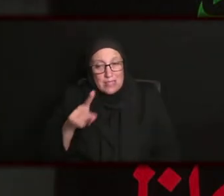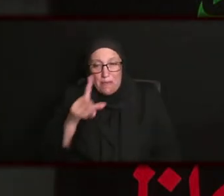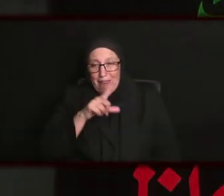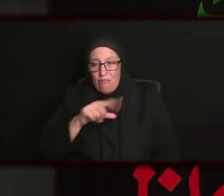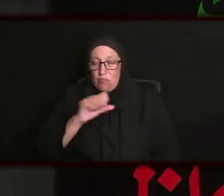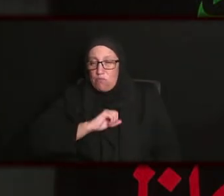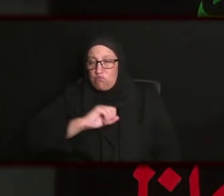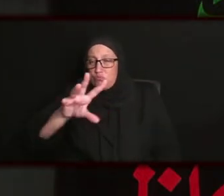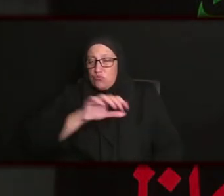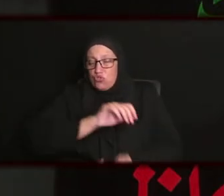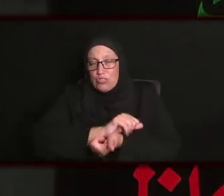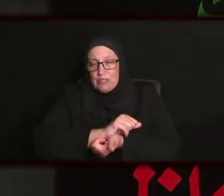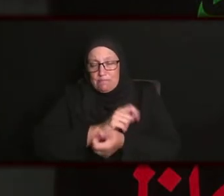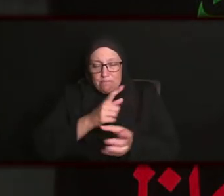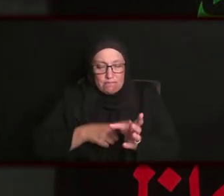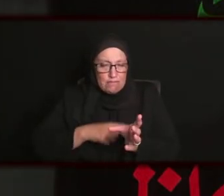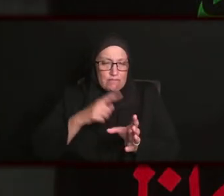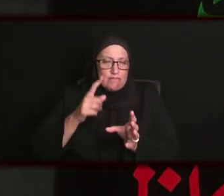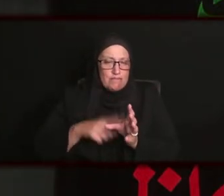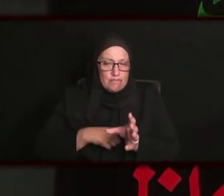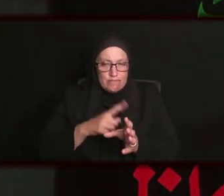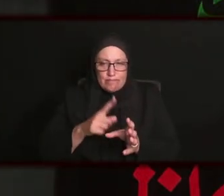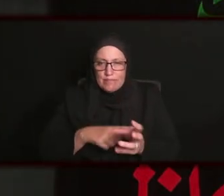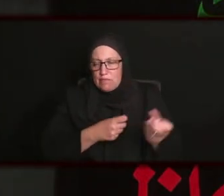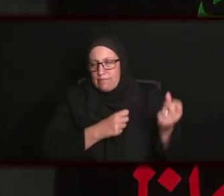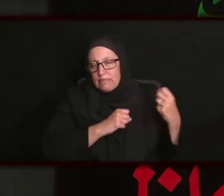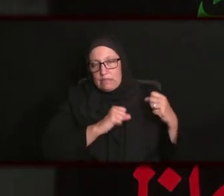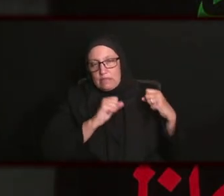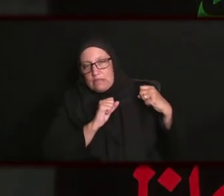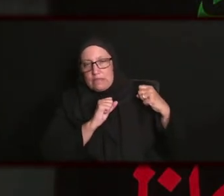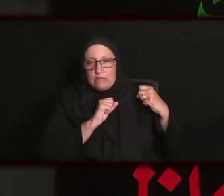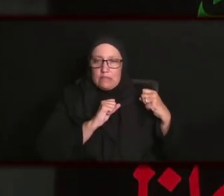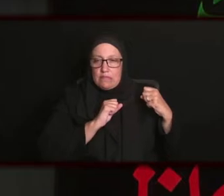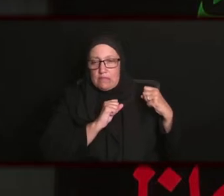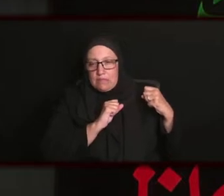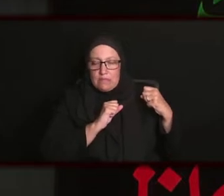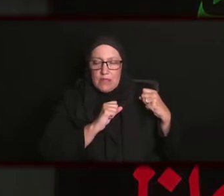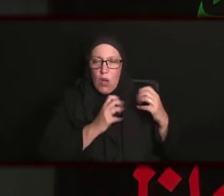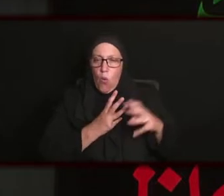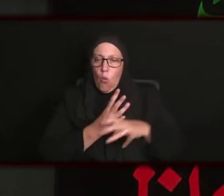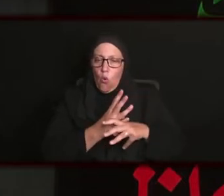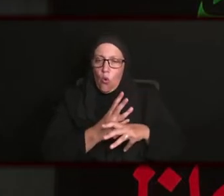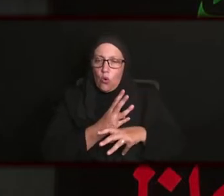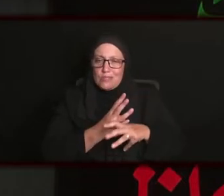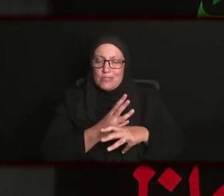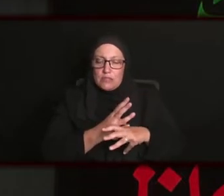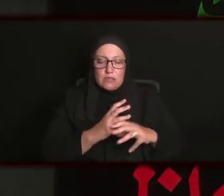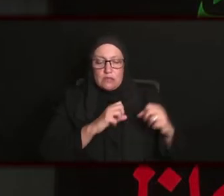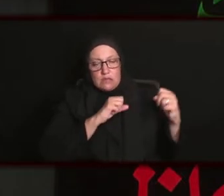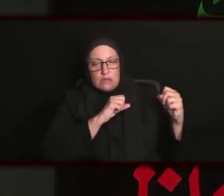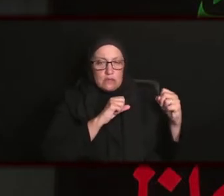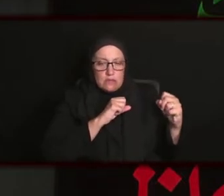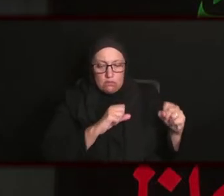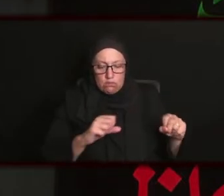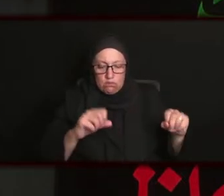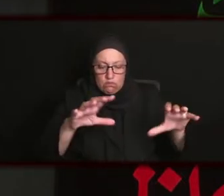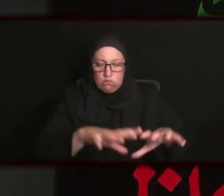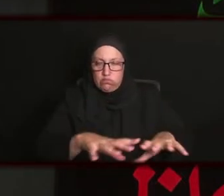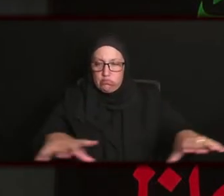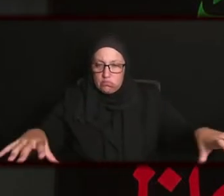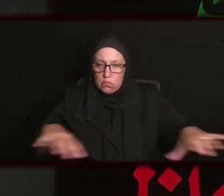the Imam out, a few men brought him out on a wooden plank, and they put his body before the people in